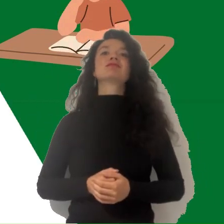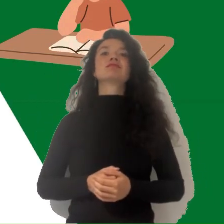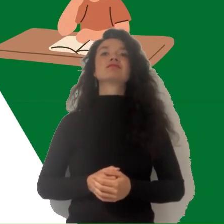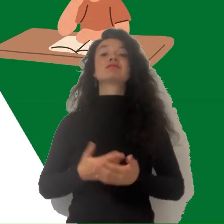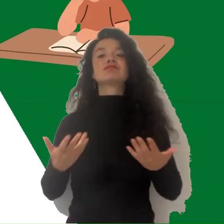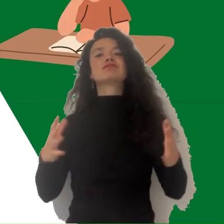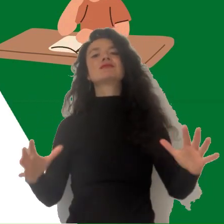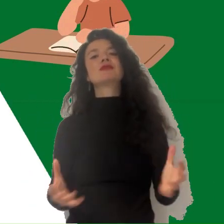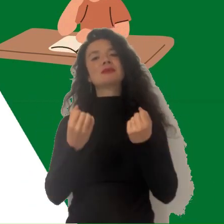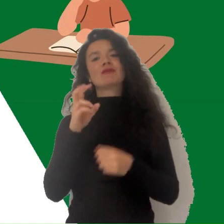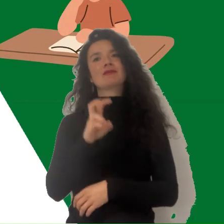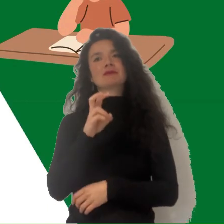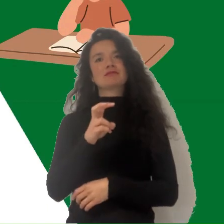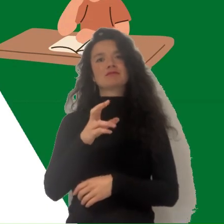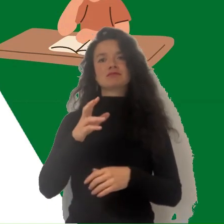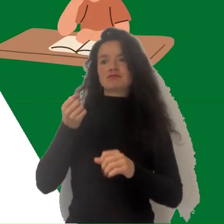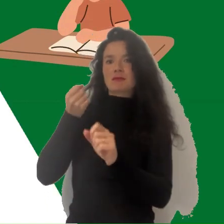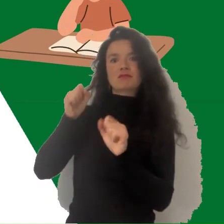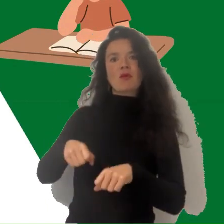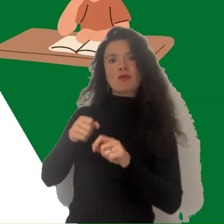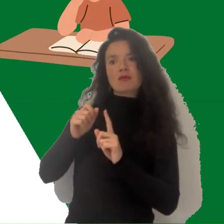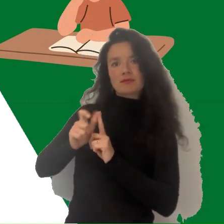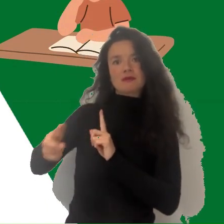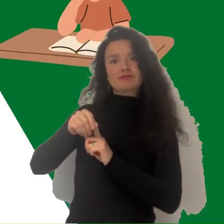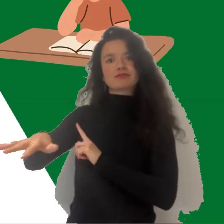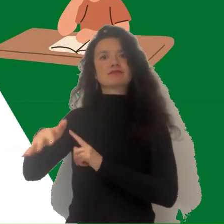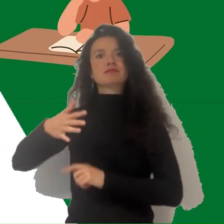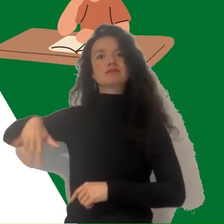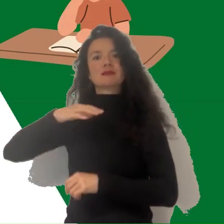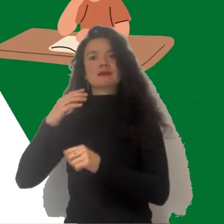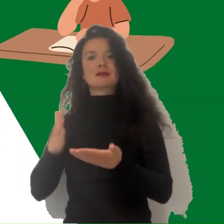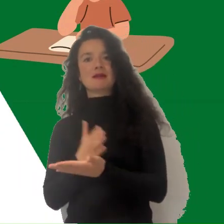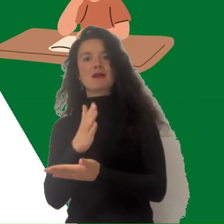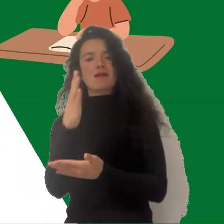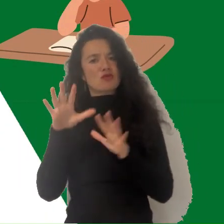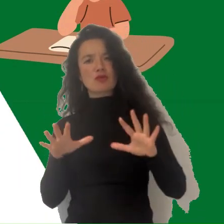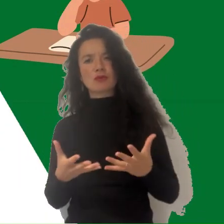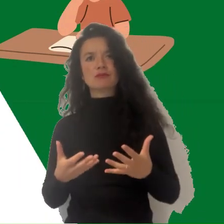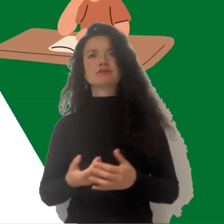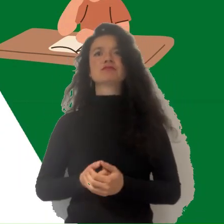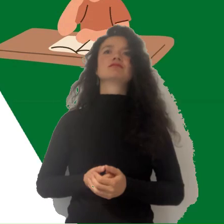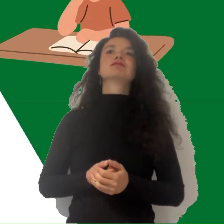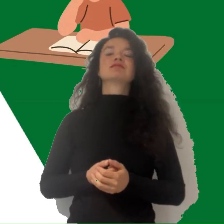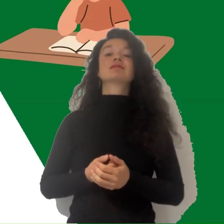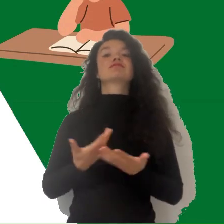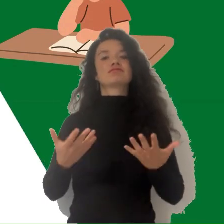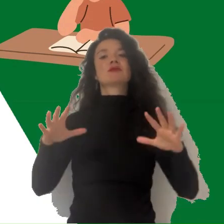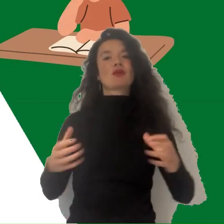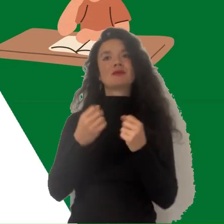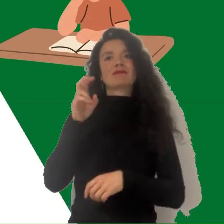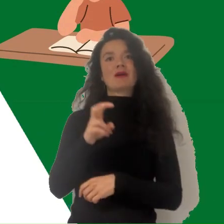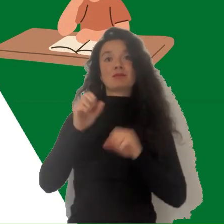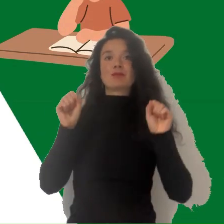Because of what is happening to the world, there are many professions and careers that are growing fast in